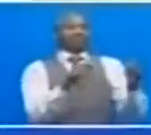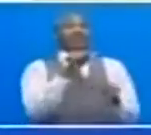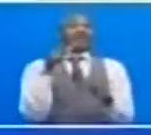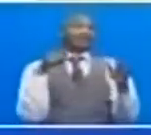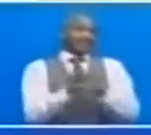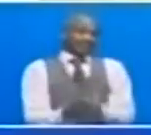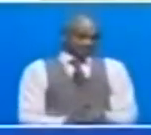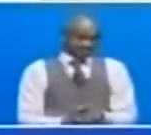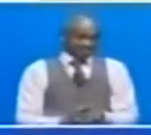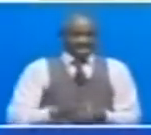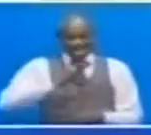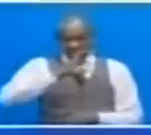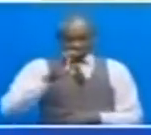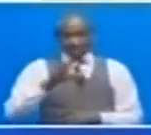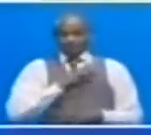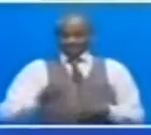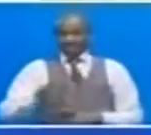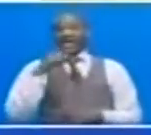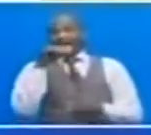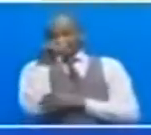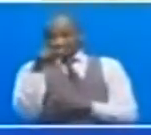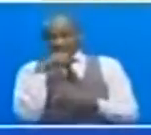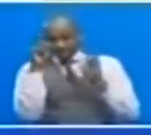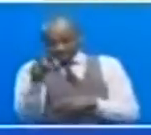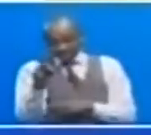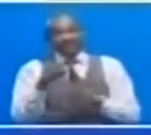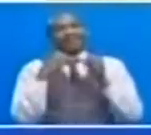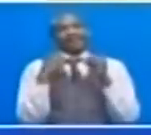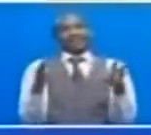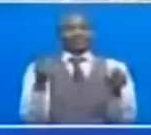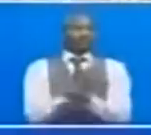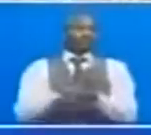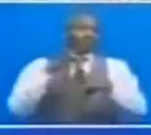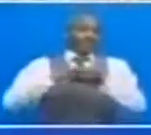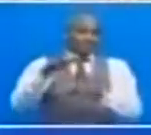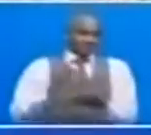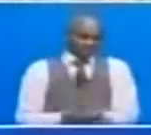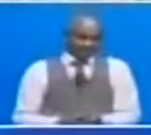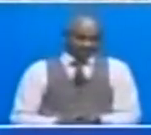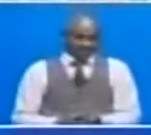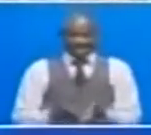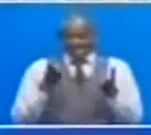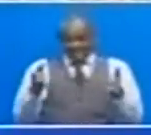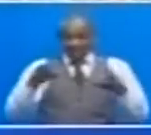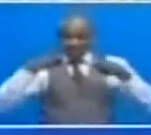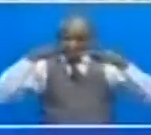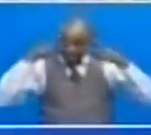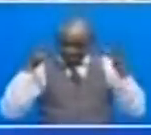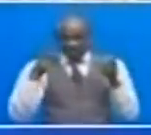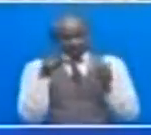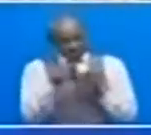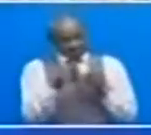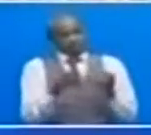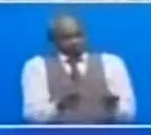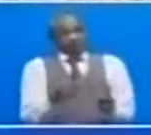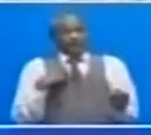Mombasa County Commissioner Nelson Marwa for a comment on the issue did not succeed. Even as the war on terror intensifies here